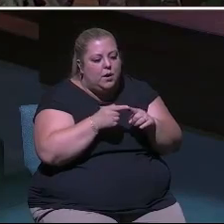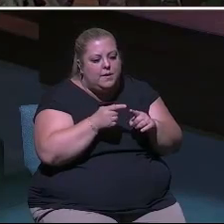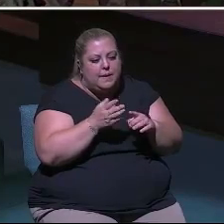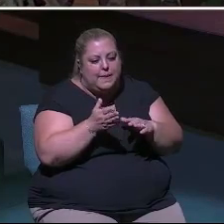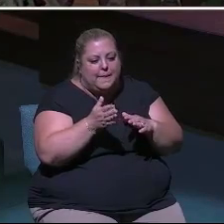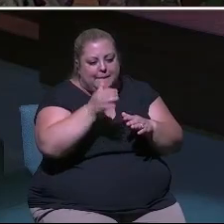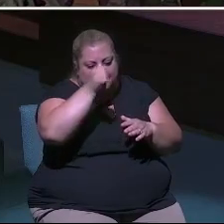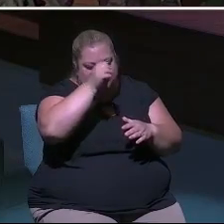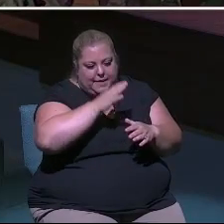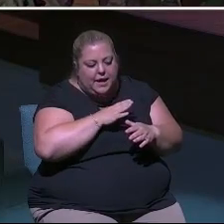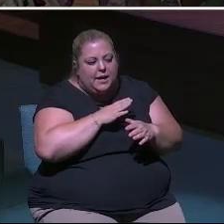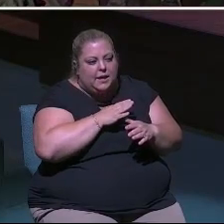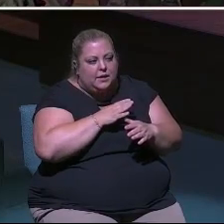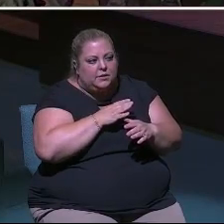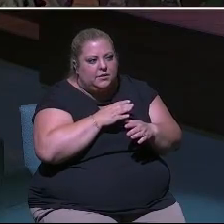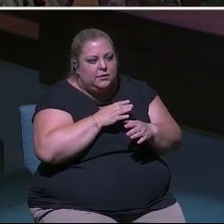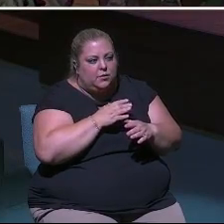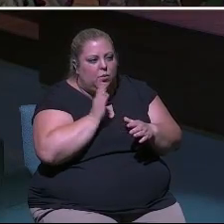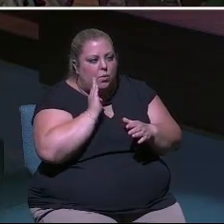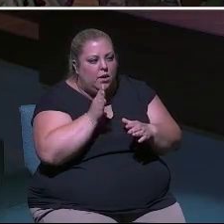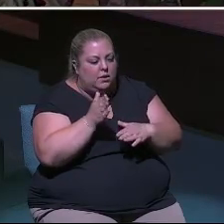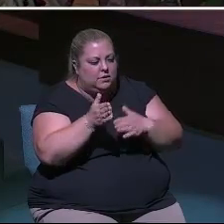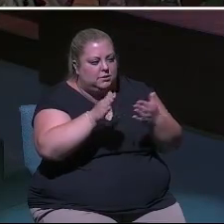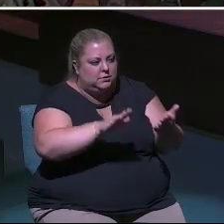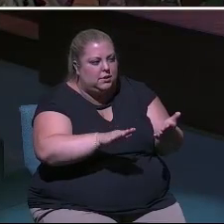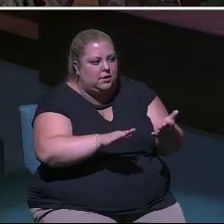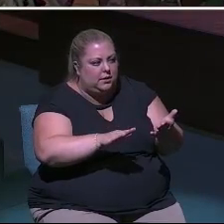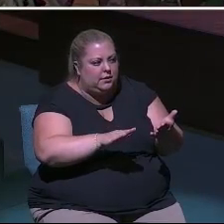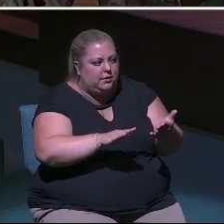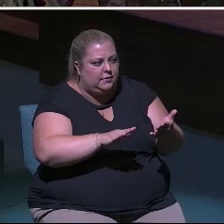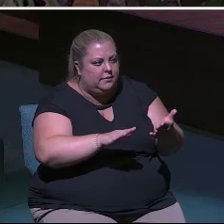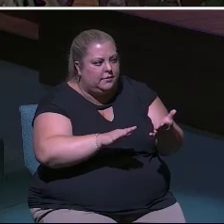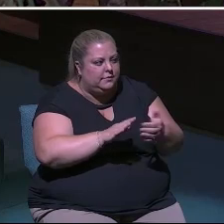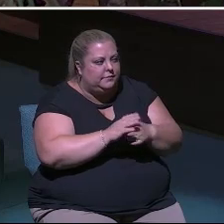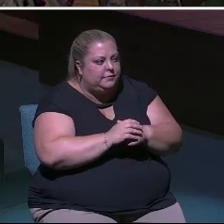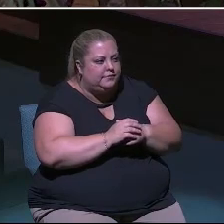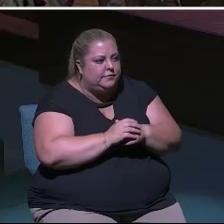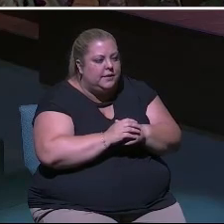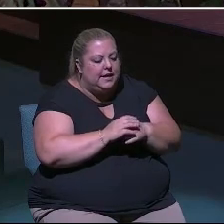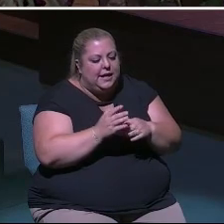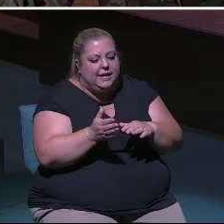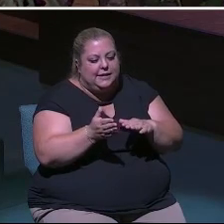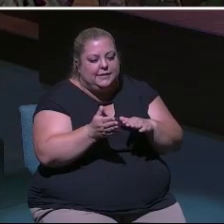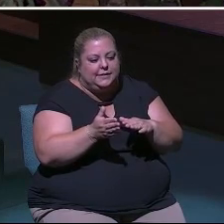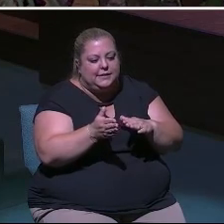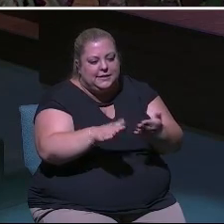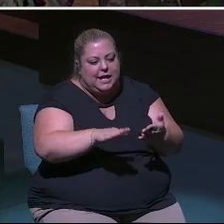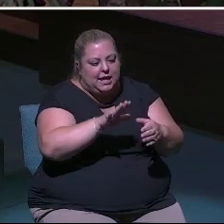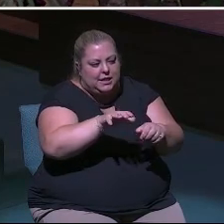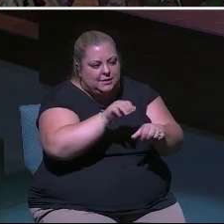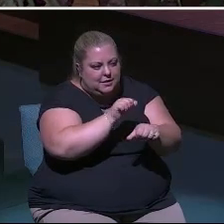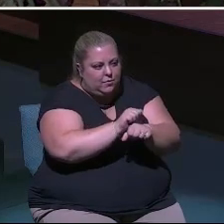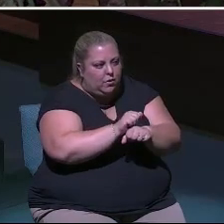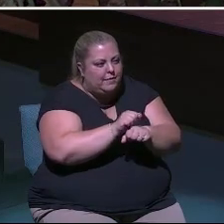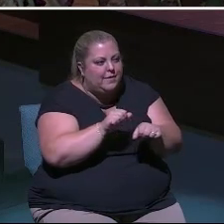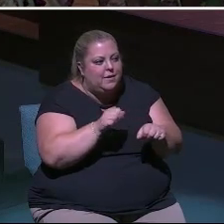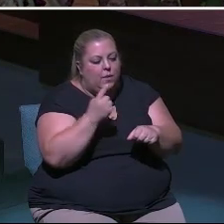It's appointed unto man once to die. It is appointed. Death is an appointment, the song says, that we all must keep.